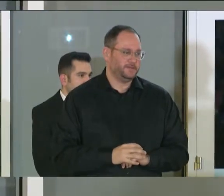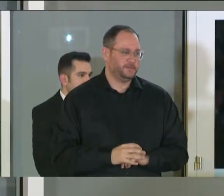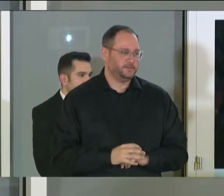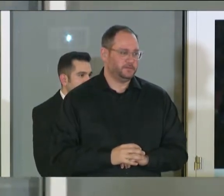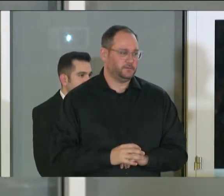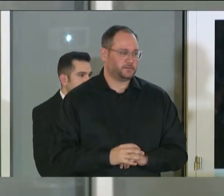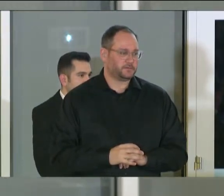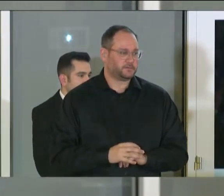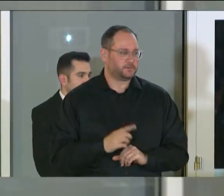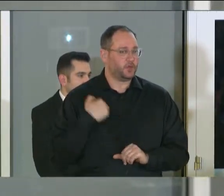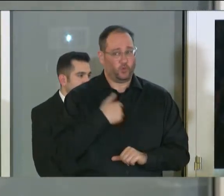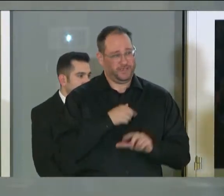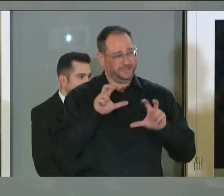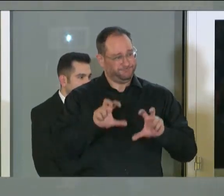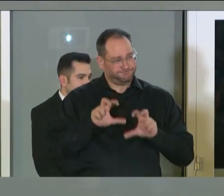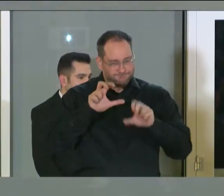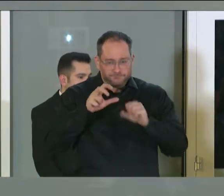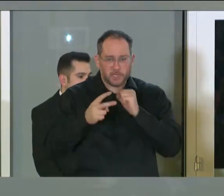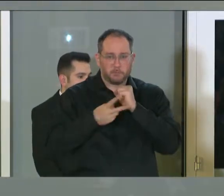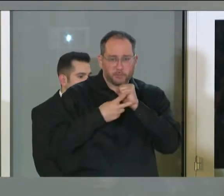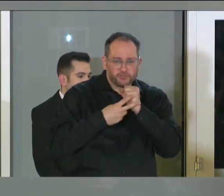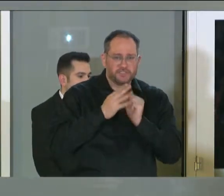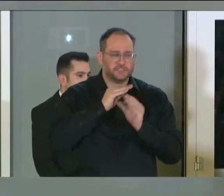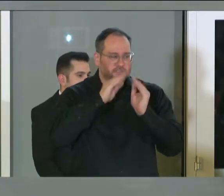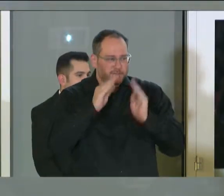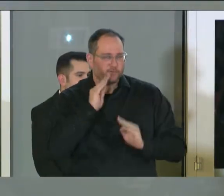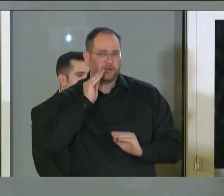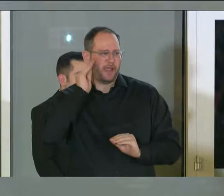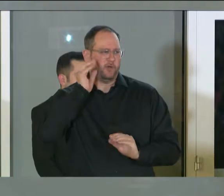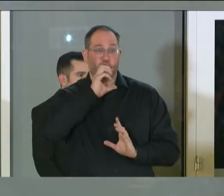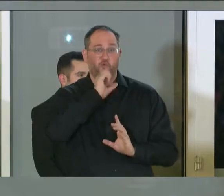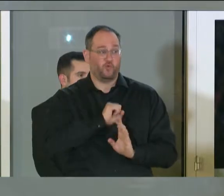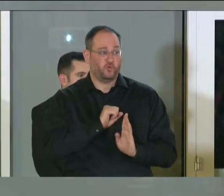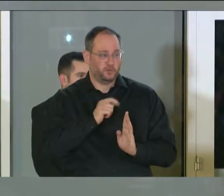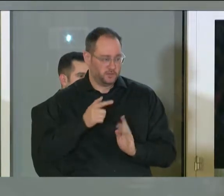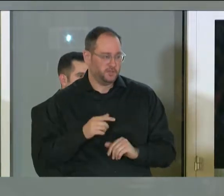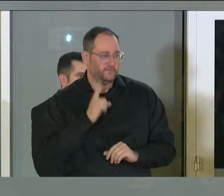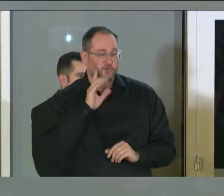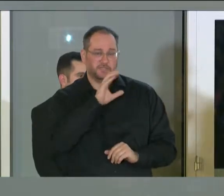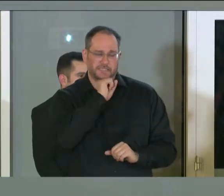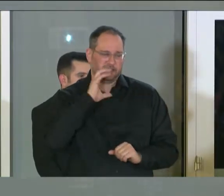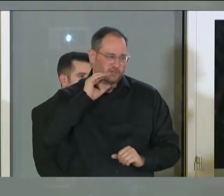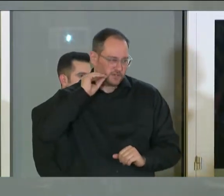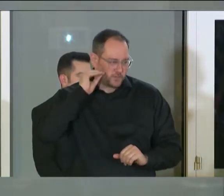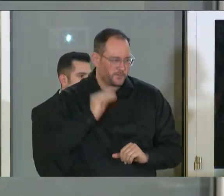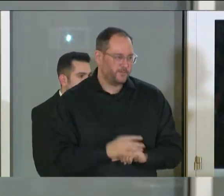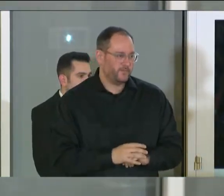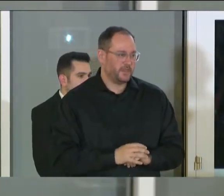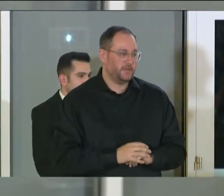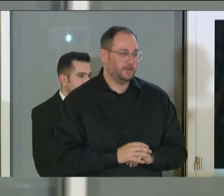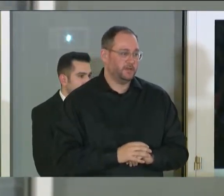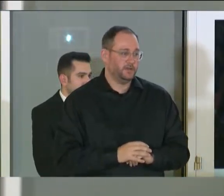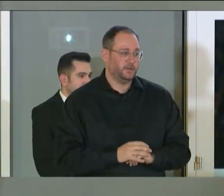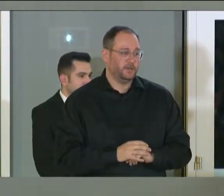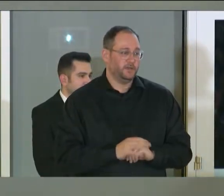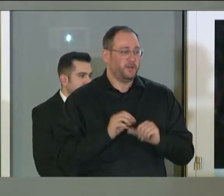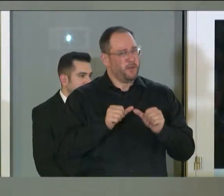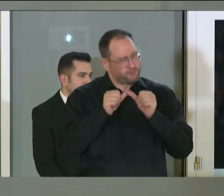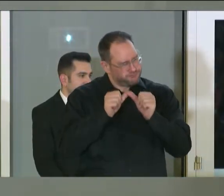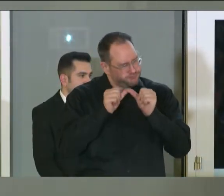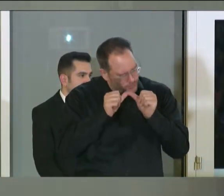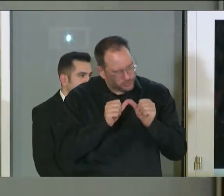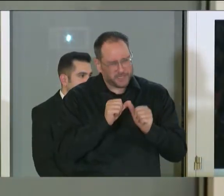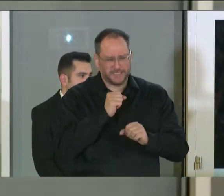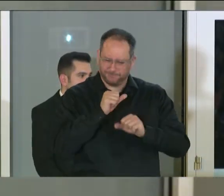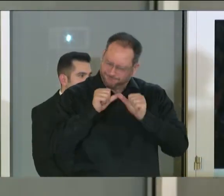affordable housing. We've invested in seniors housing. We've invested in permanent supportive housing. These are critical